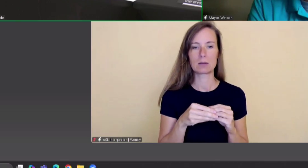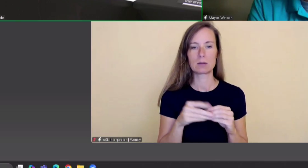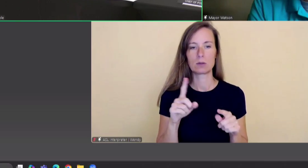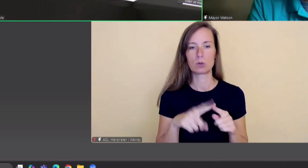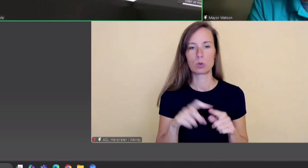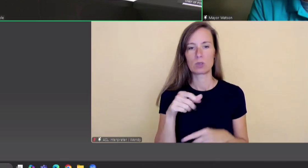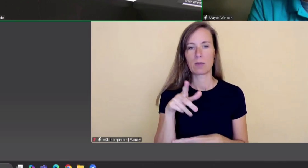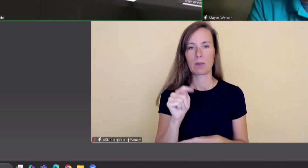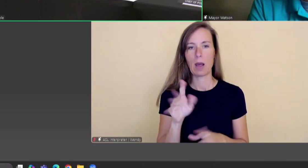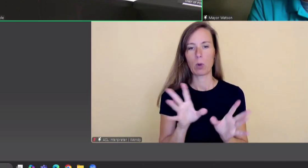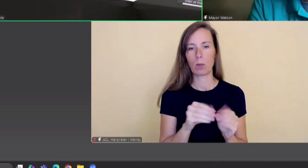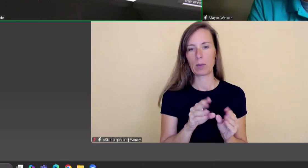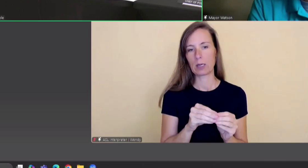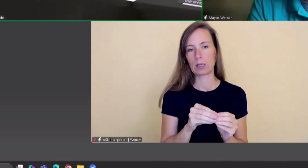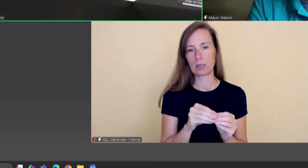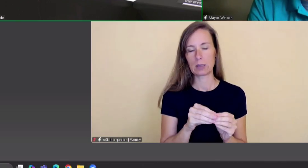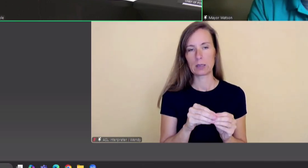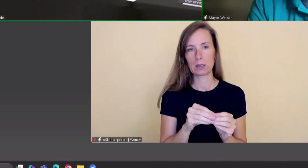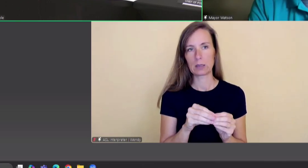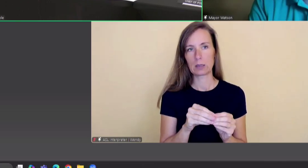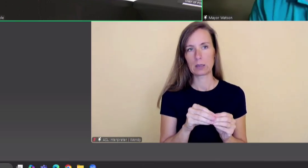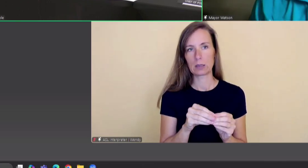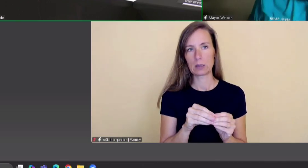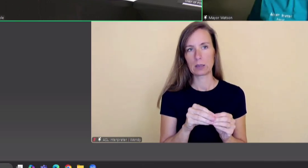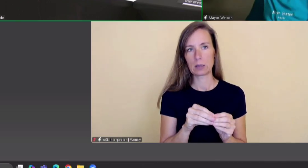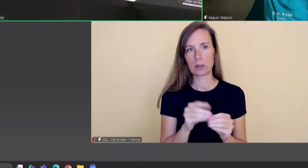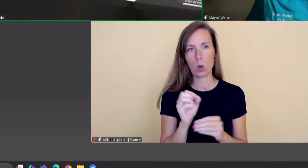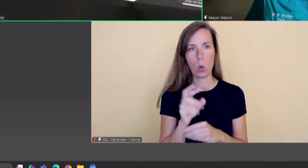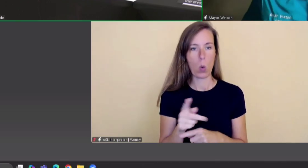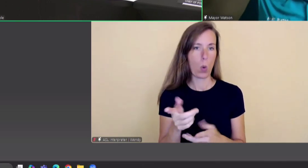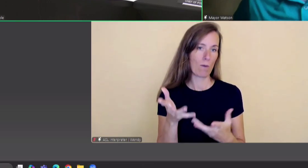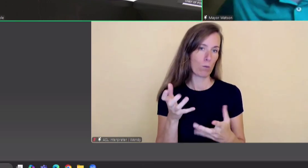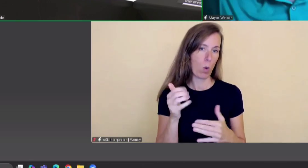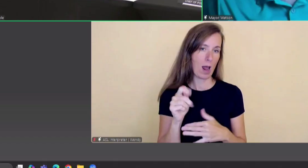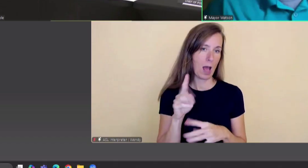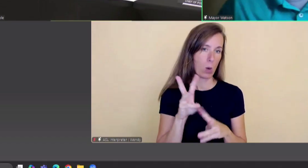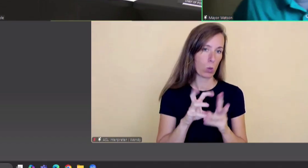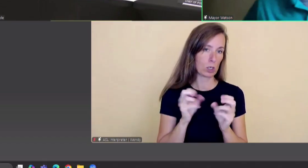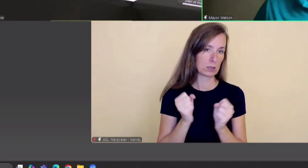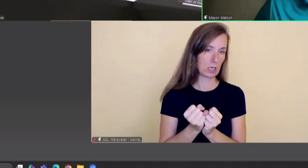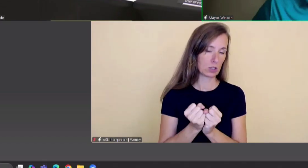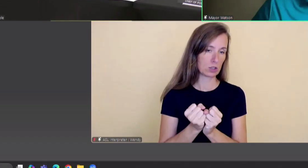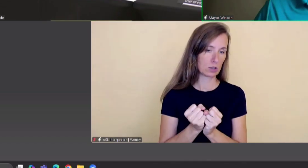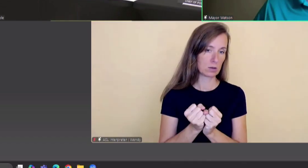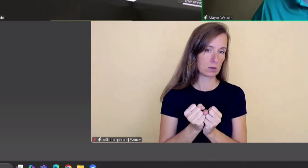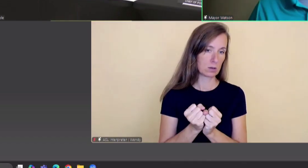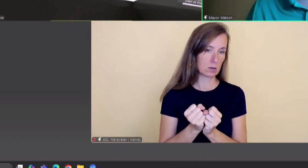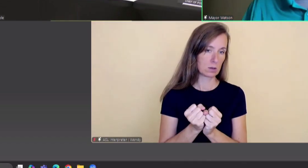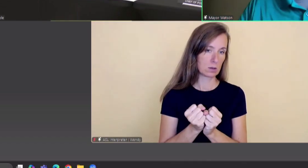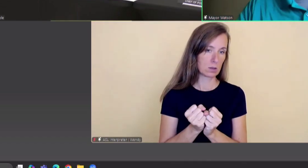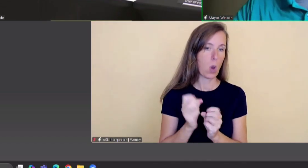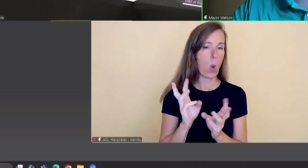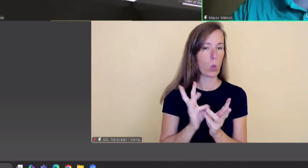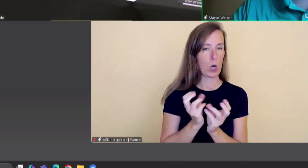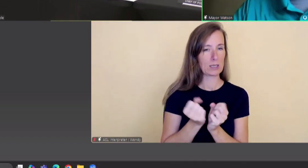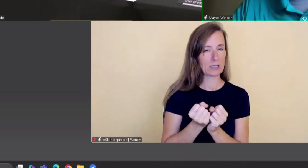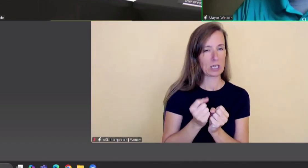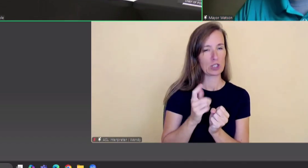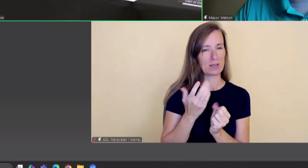or if you wanted to have that at the work session meeting. I think the work session would be pushing it too close